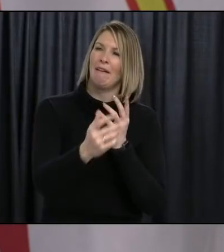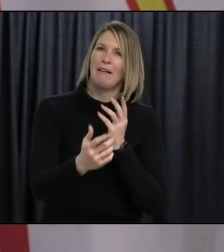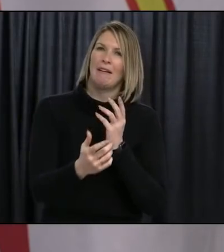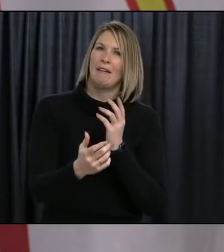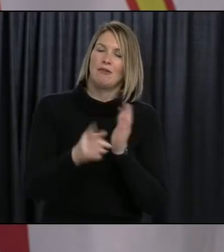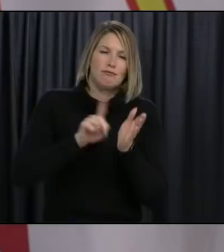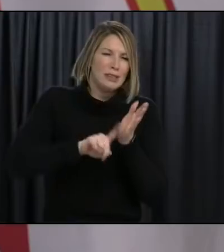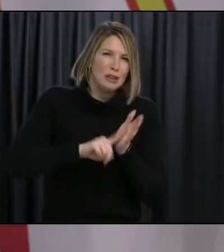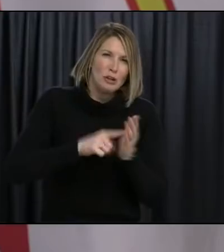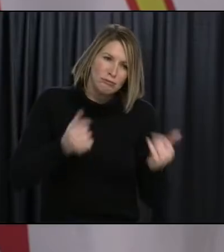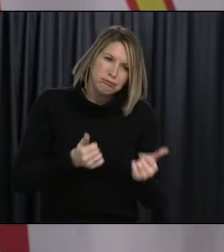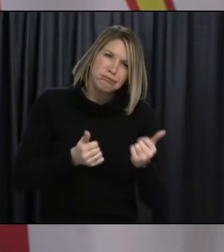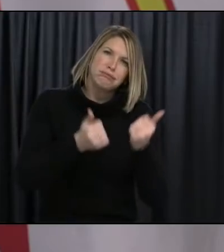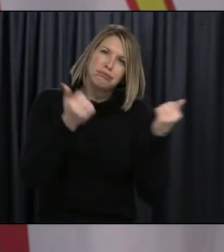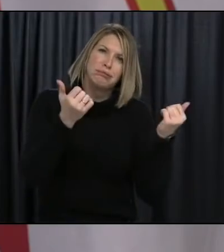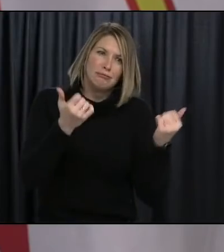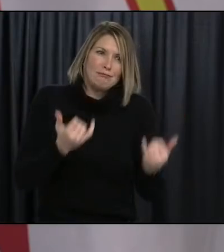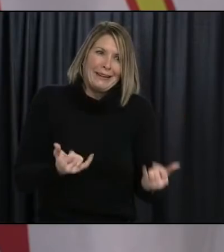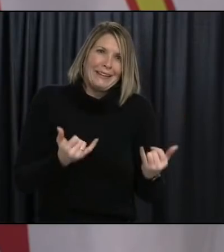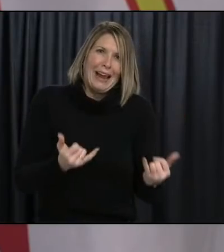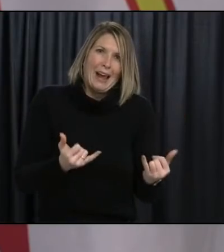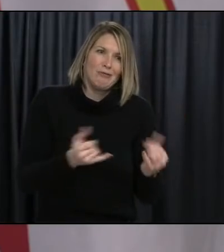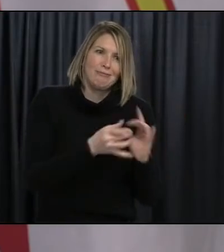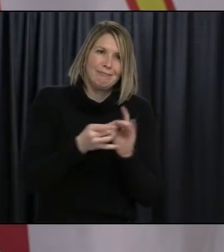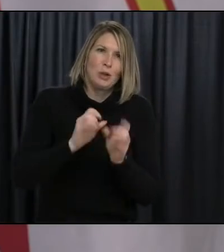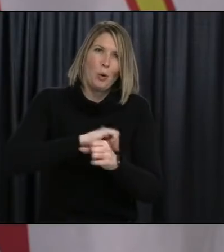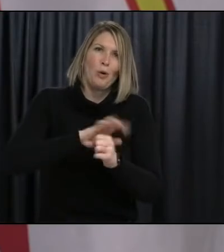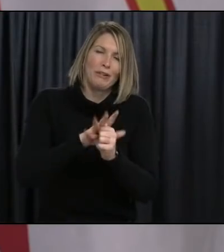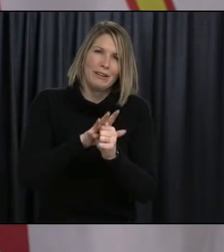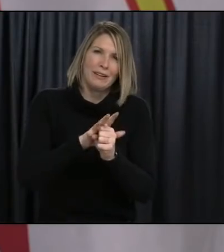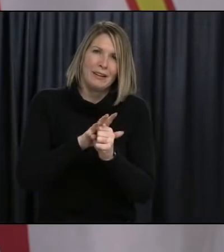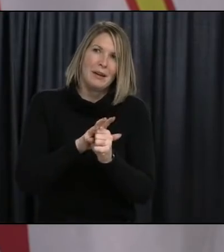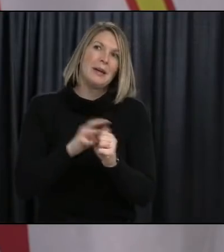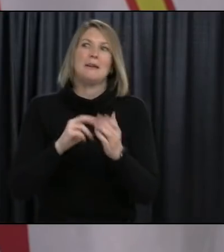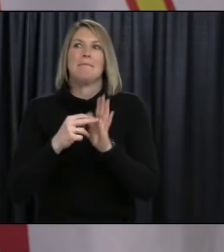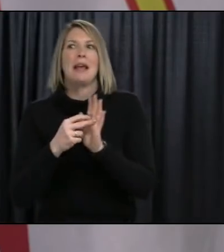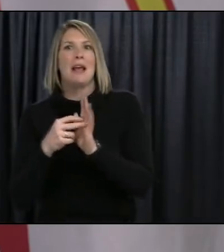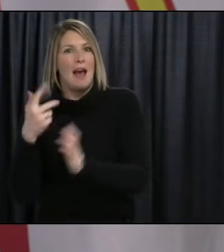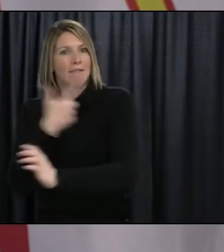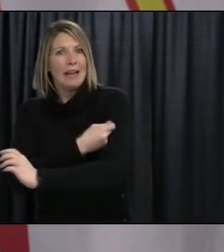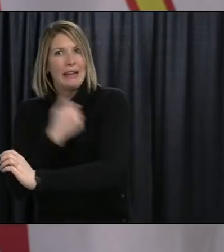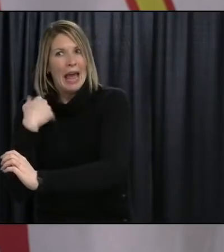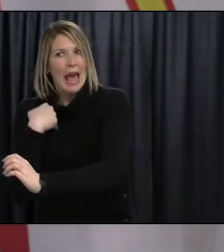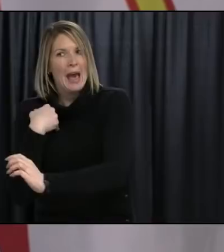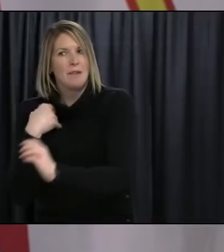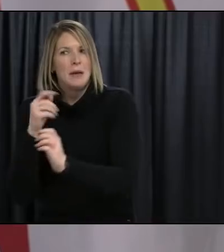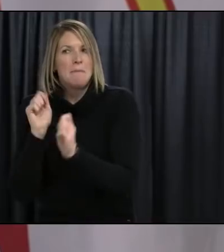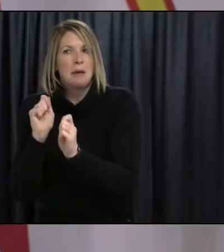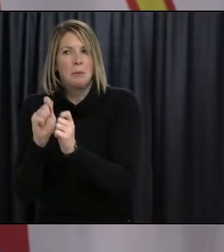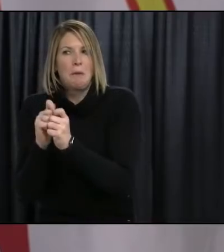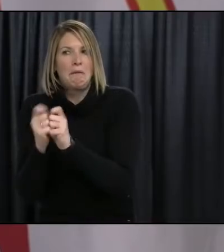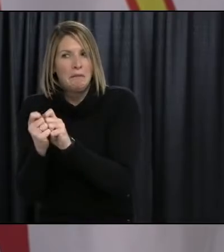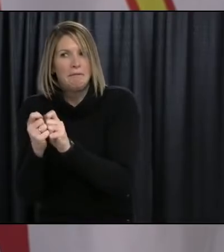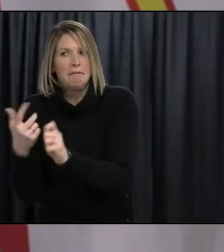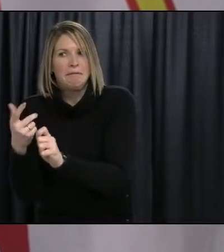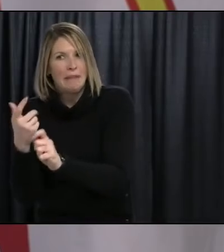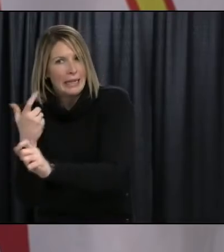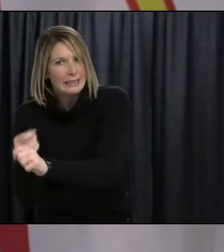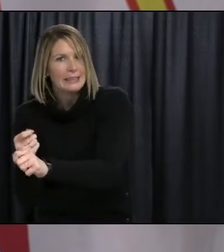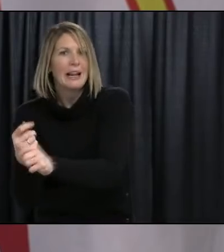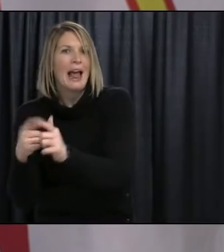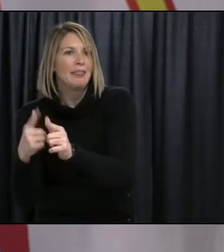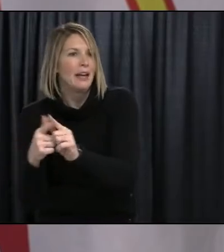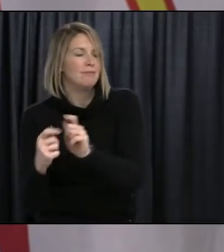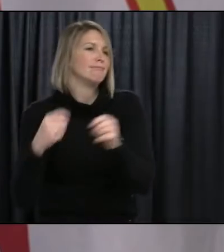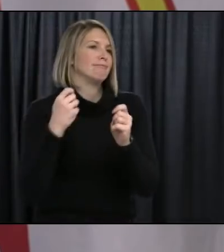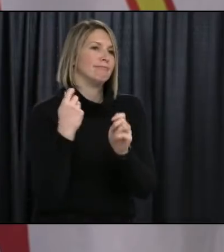will help us to be able to shape a vaccine that may be more effective against that variant. Just like